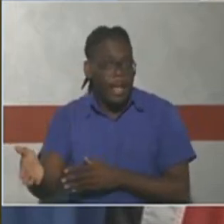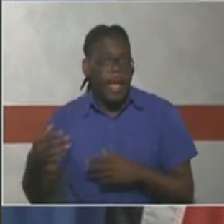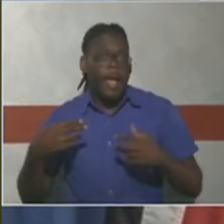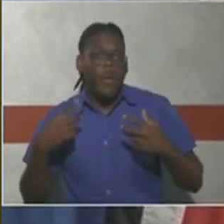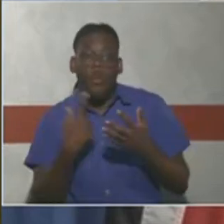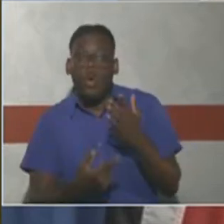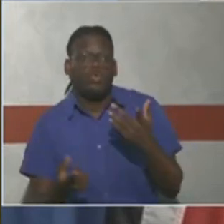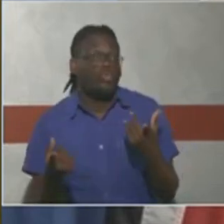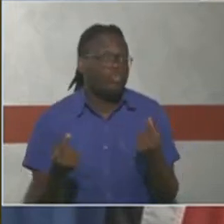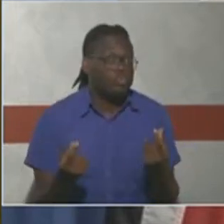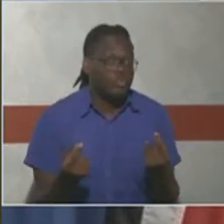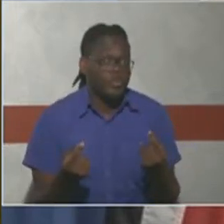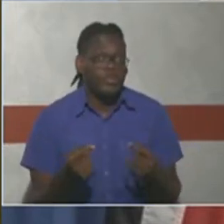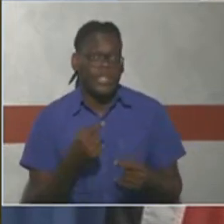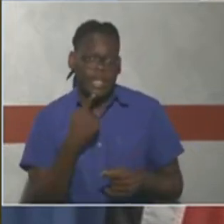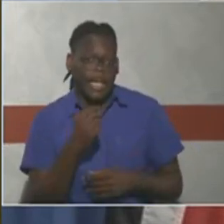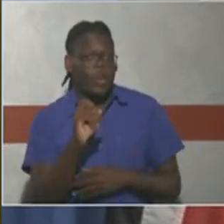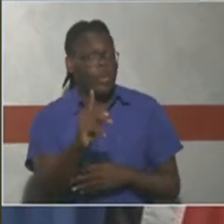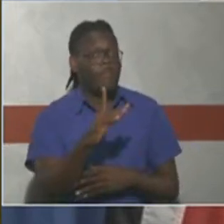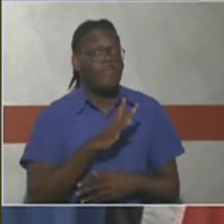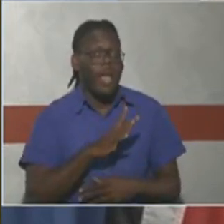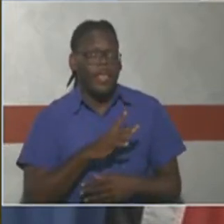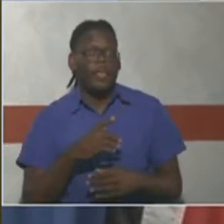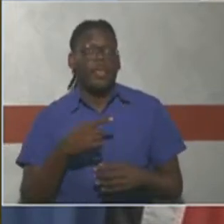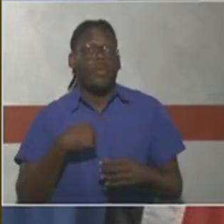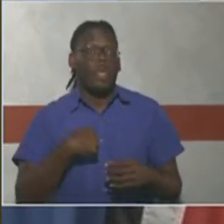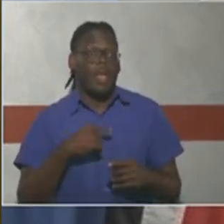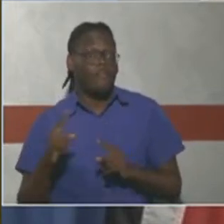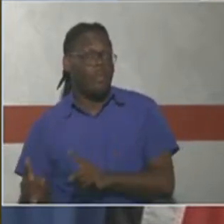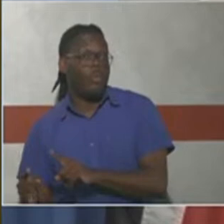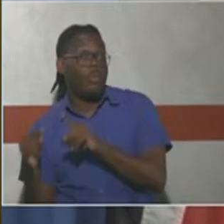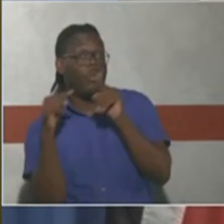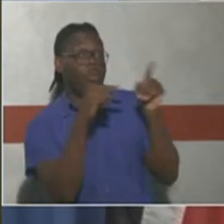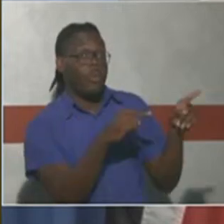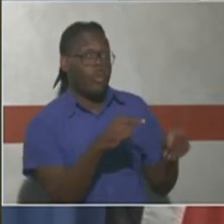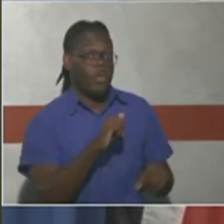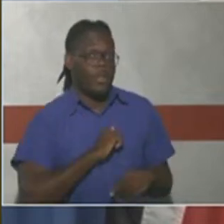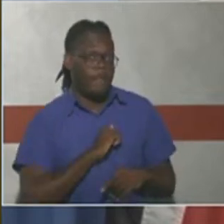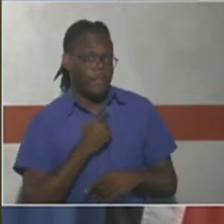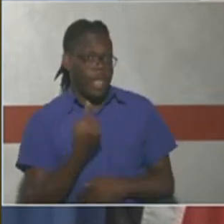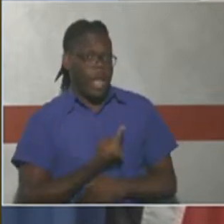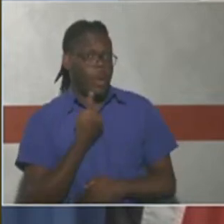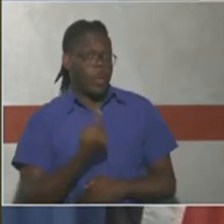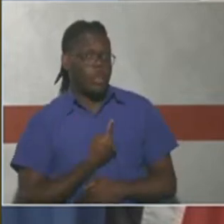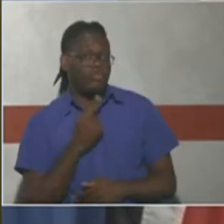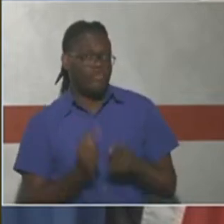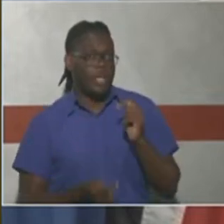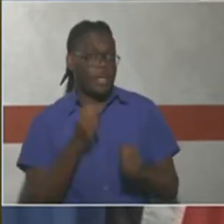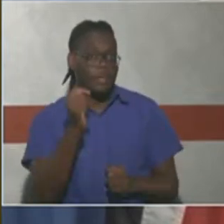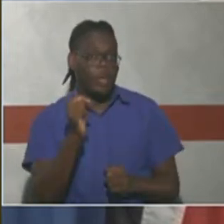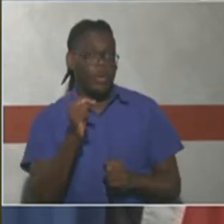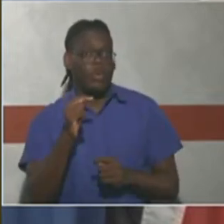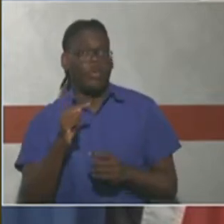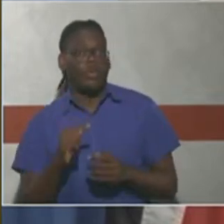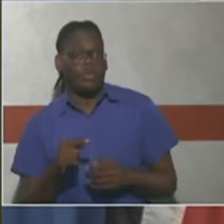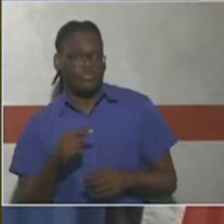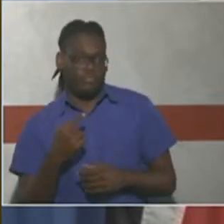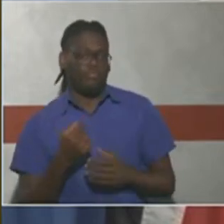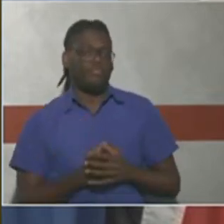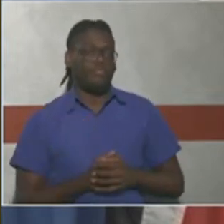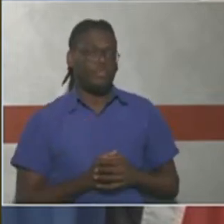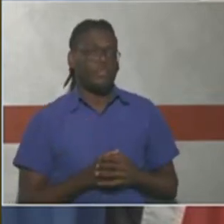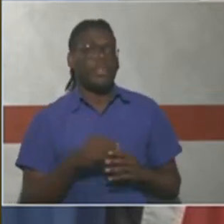approach and introduce a new approach. And that would have been the first time that would have happened in